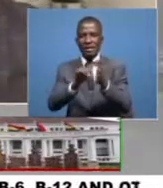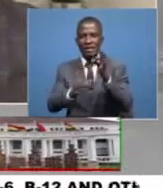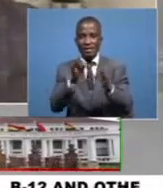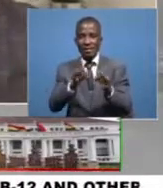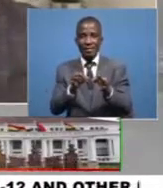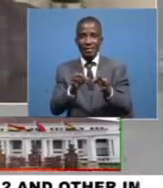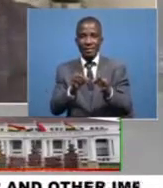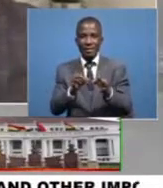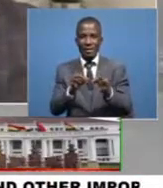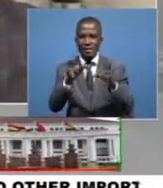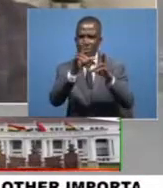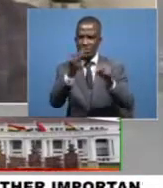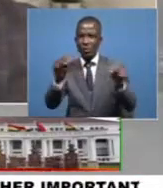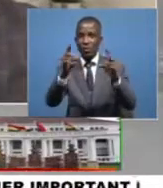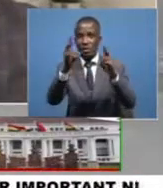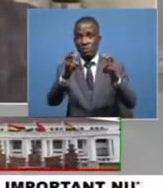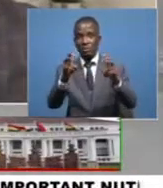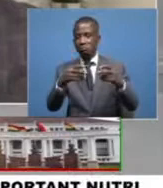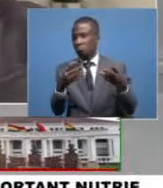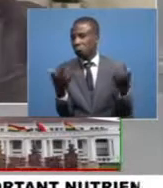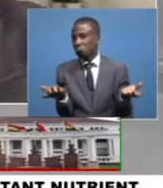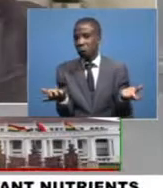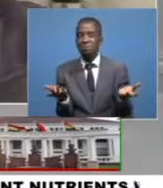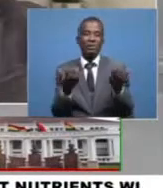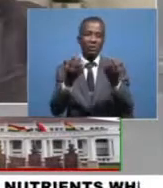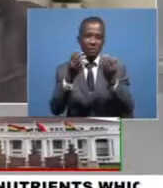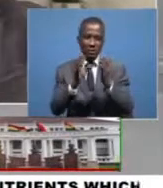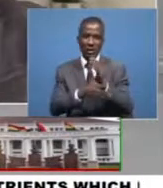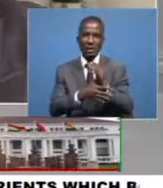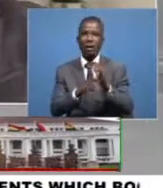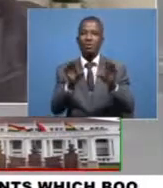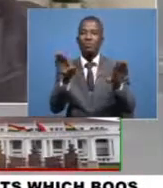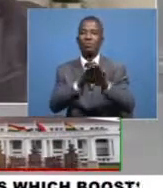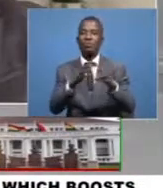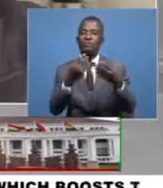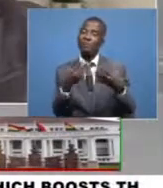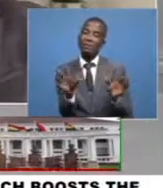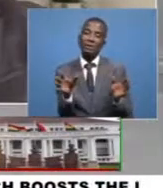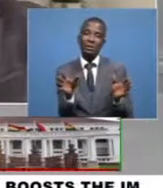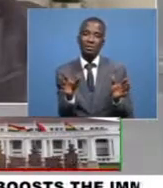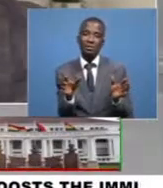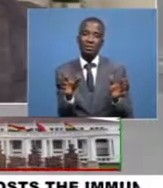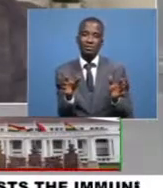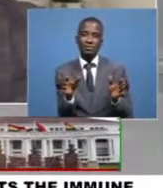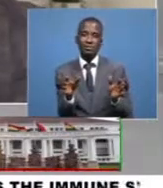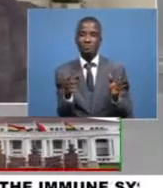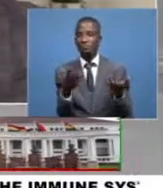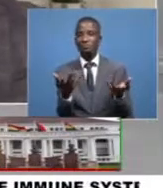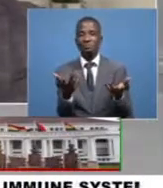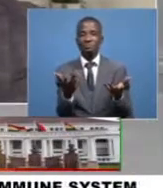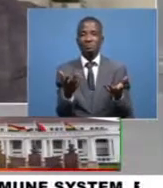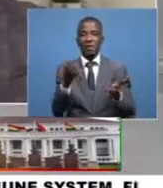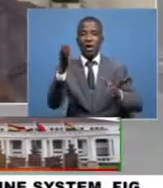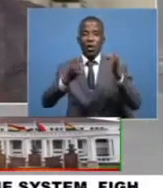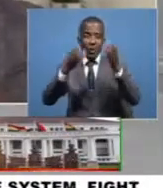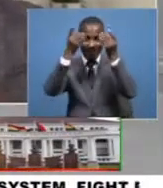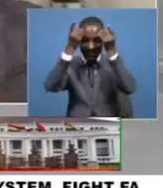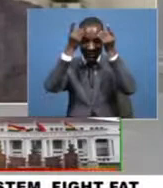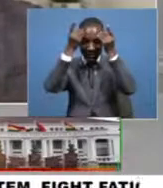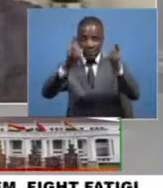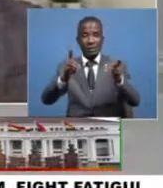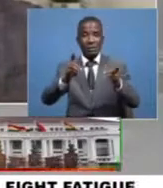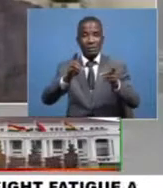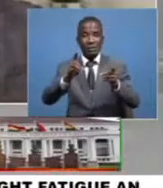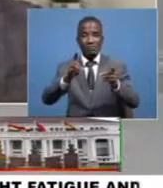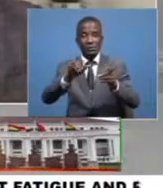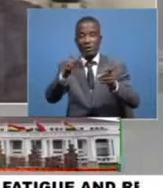of no case fails, then the matter ends there, and then except of course if the court decides otherwise.